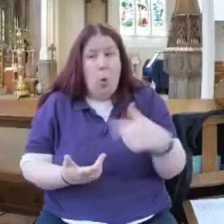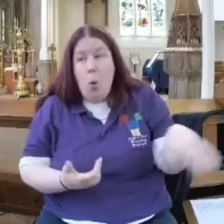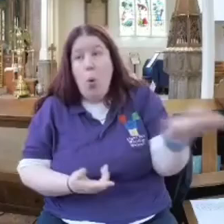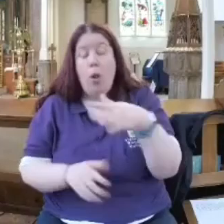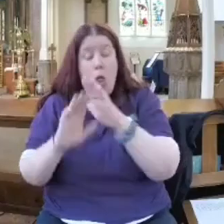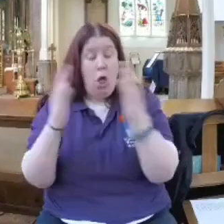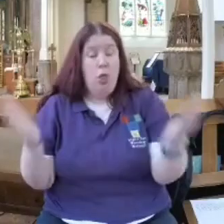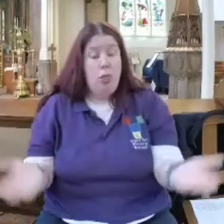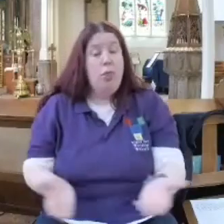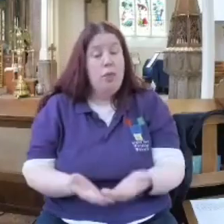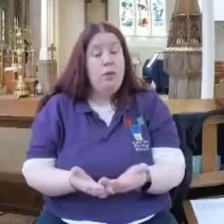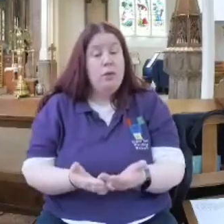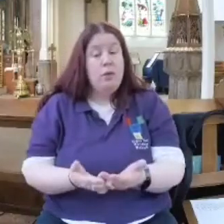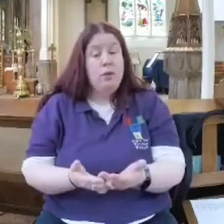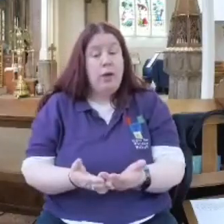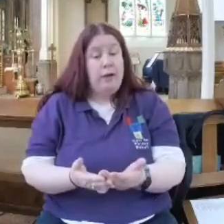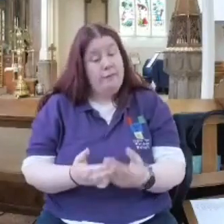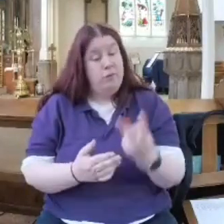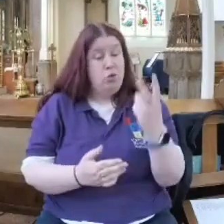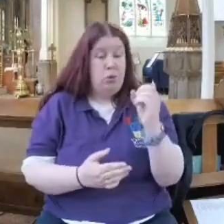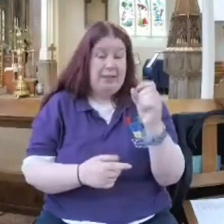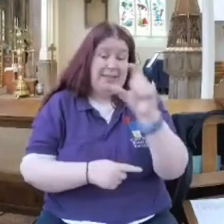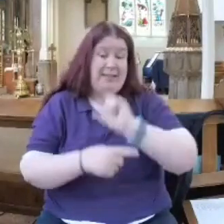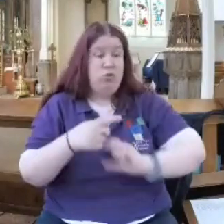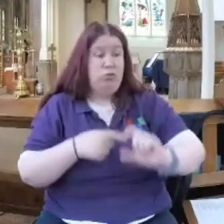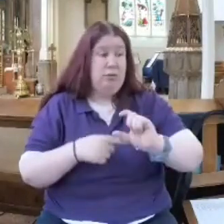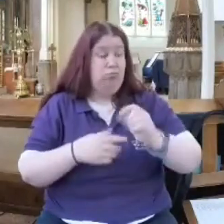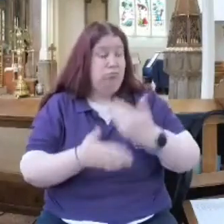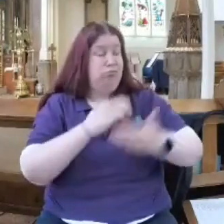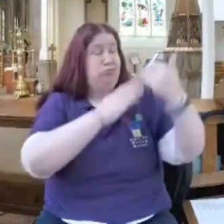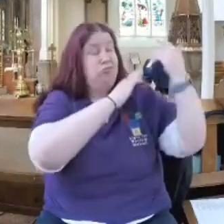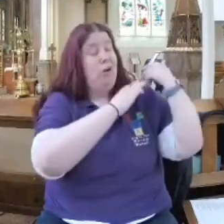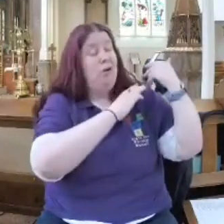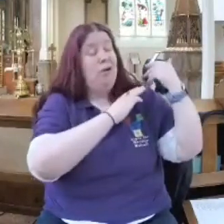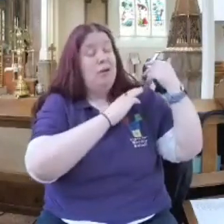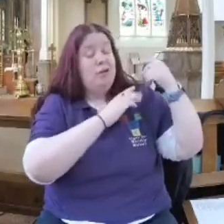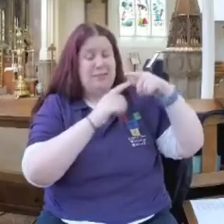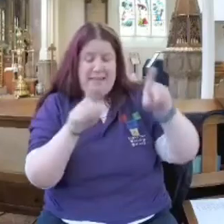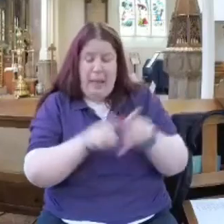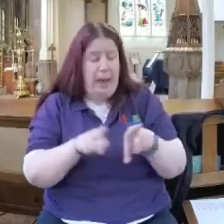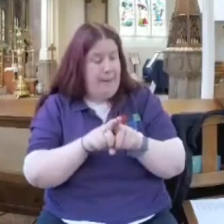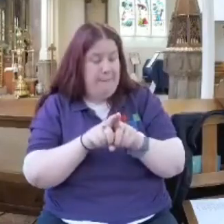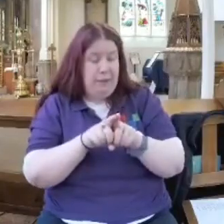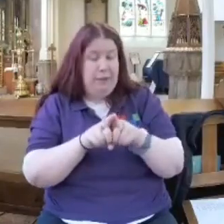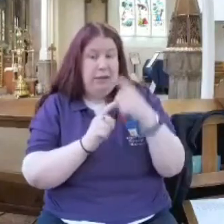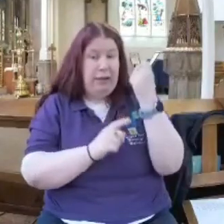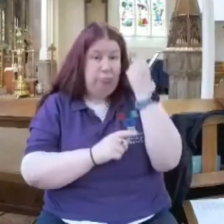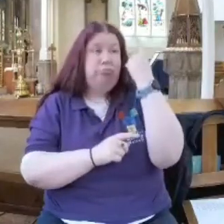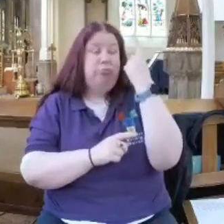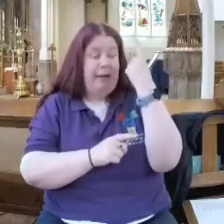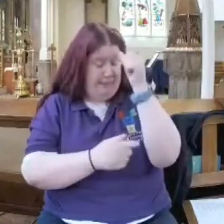over earth and through 20 centuries of history, we hold these same ideas, these strong beliefs, this